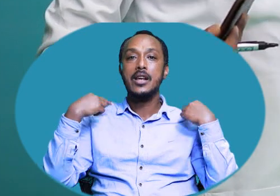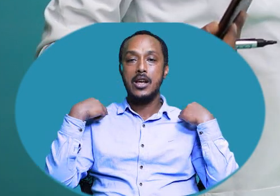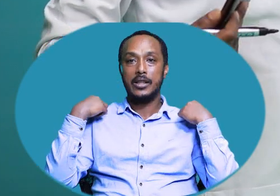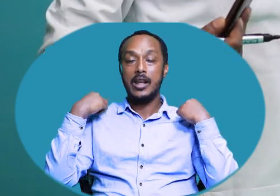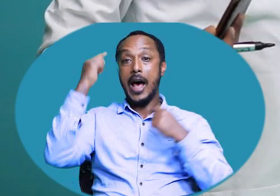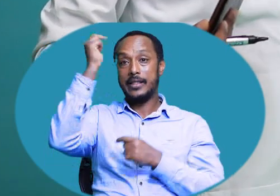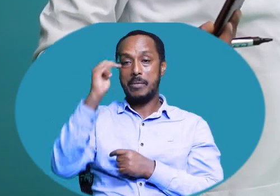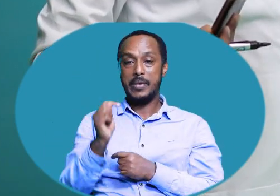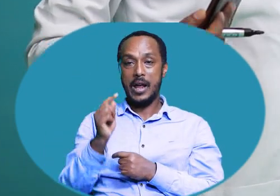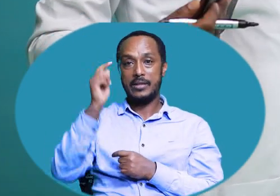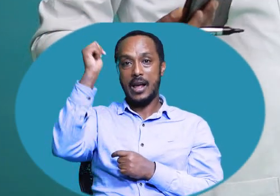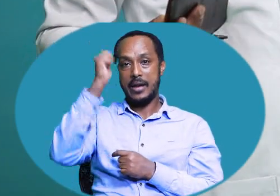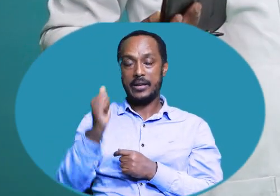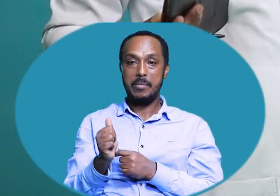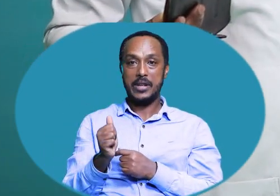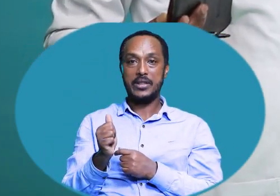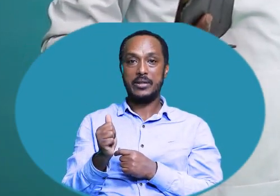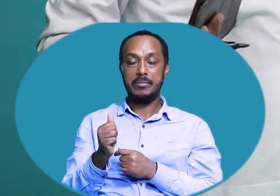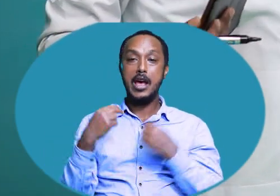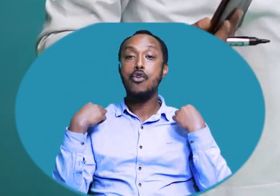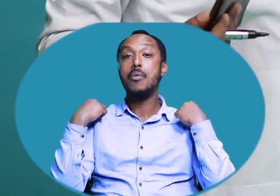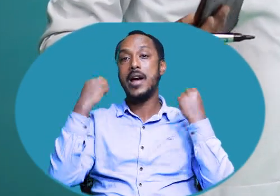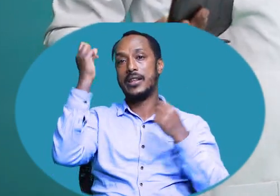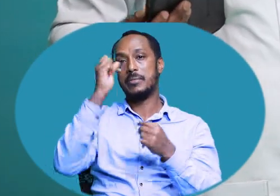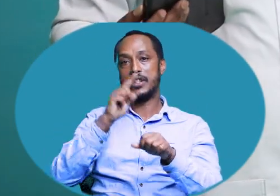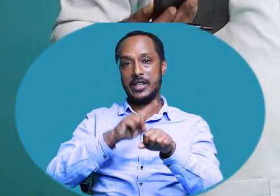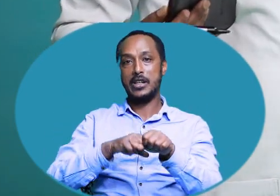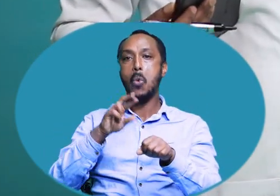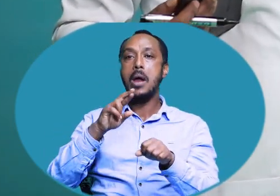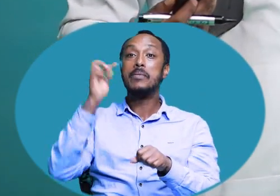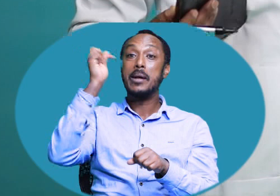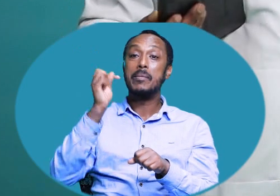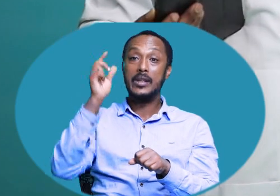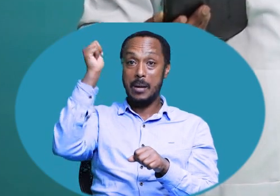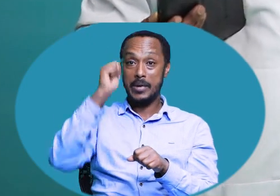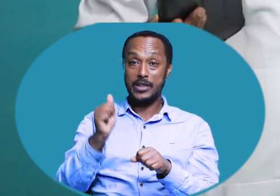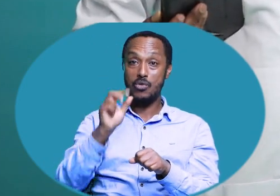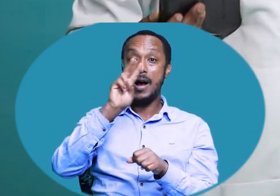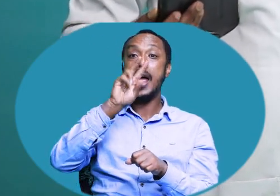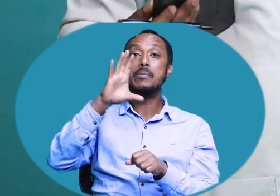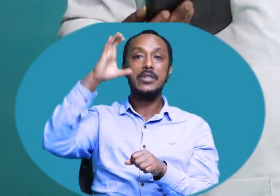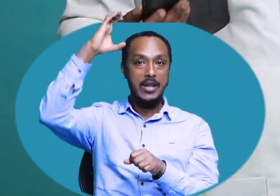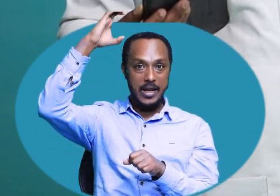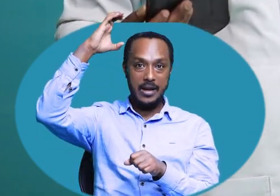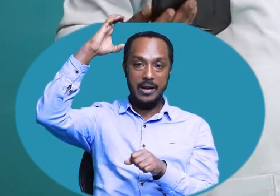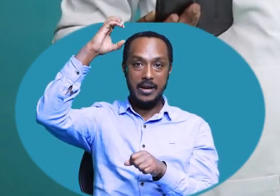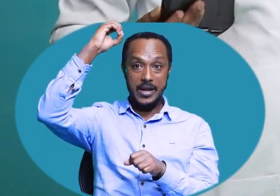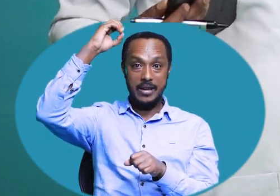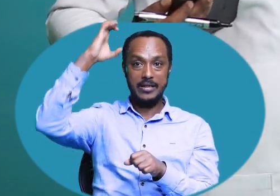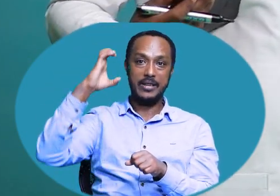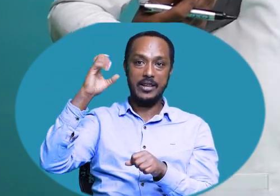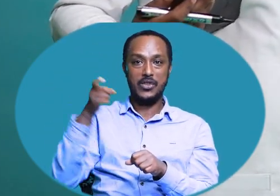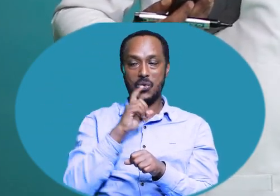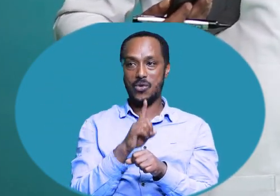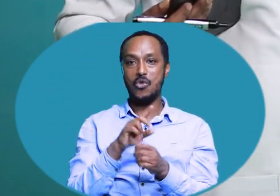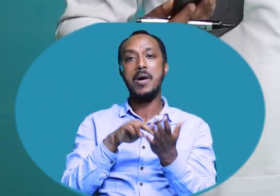fundamental units of ionic compounds are ions. What types of ion? Positive and negative ions. Cations and anions. For example, calcium chloride. Calcium